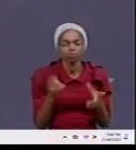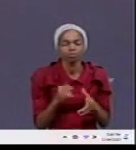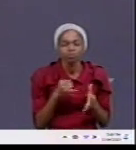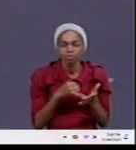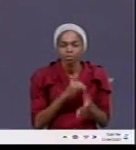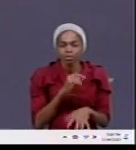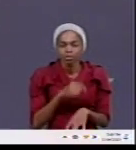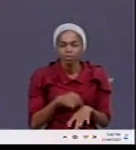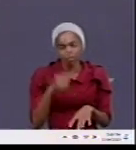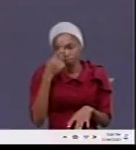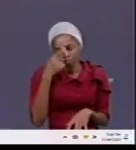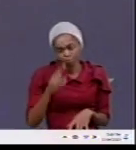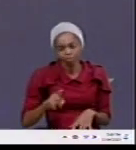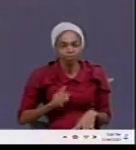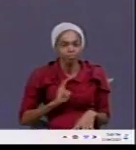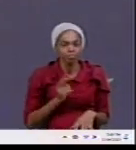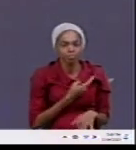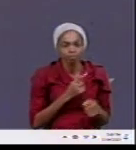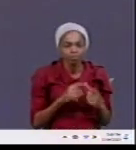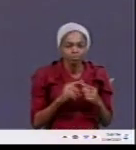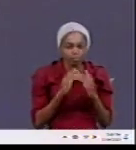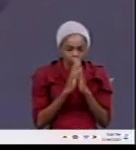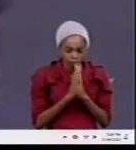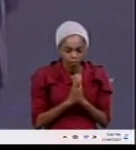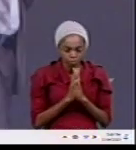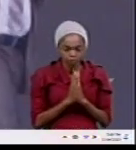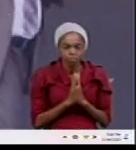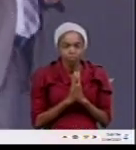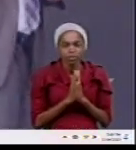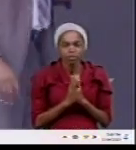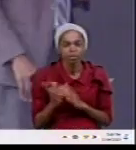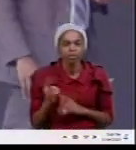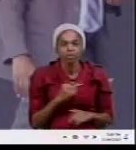We need to pray. We need to talk to the Lord. Pray.